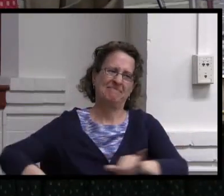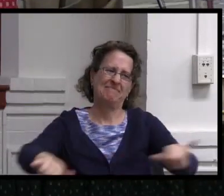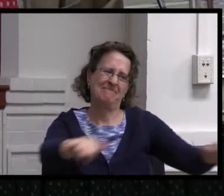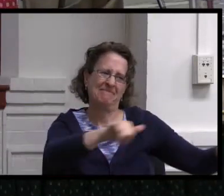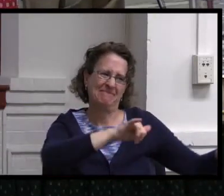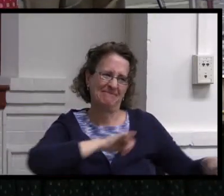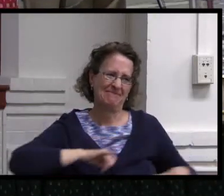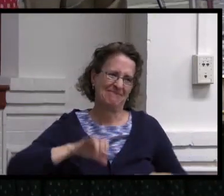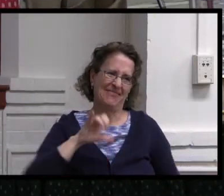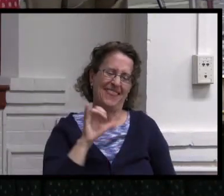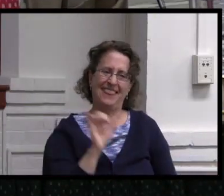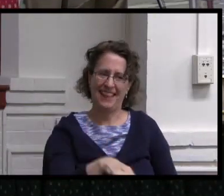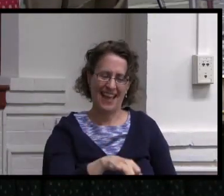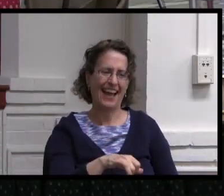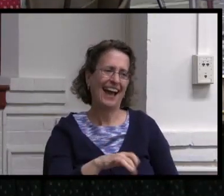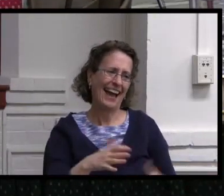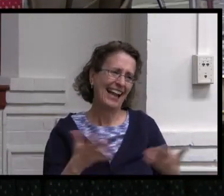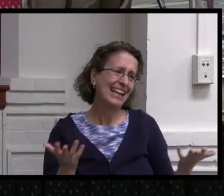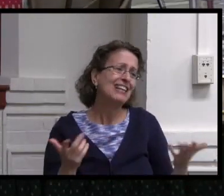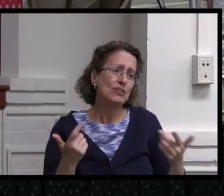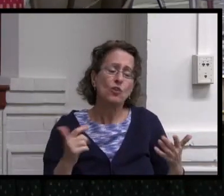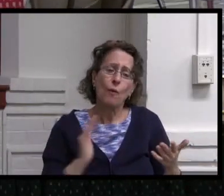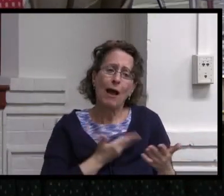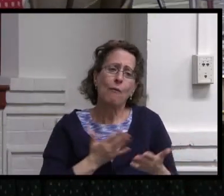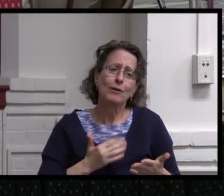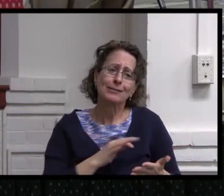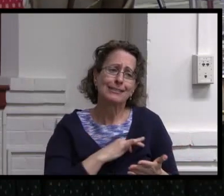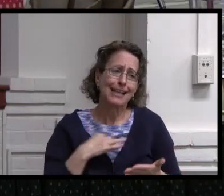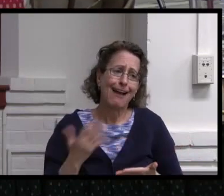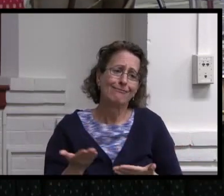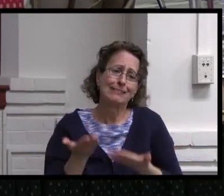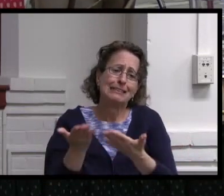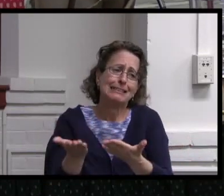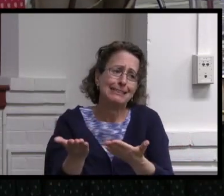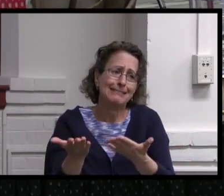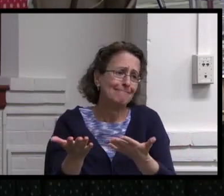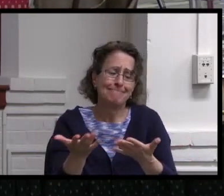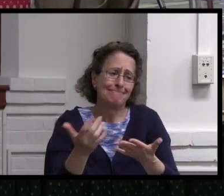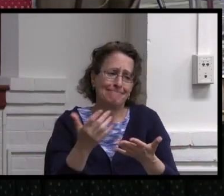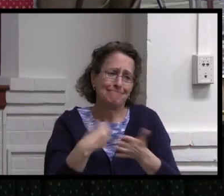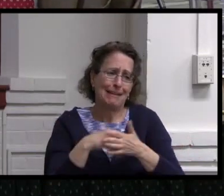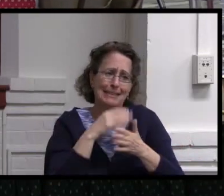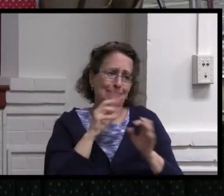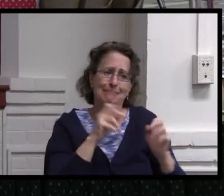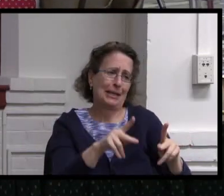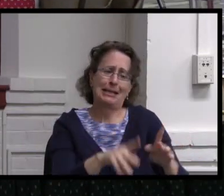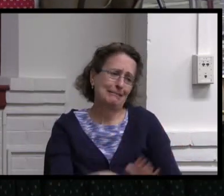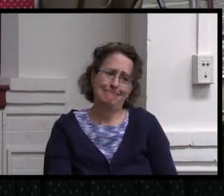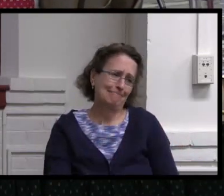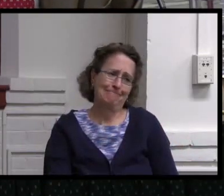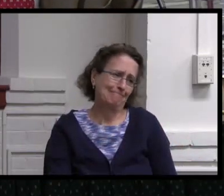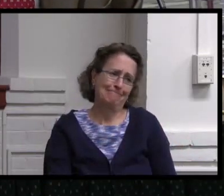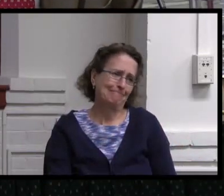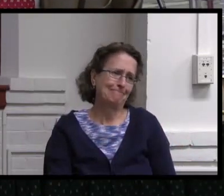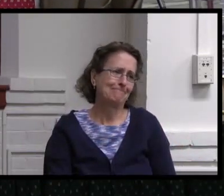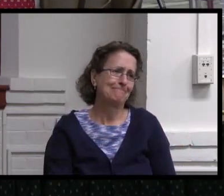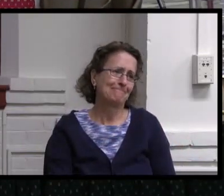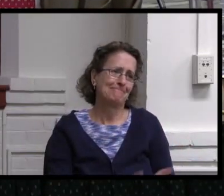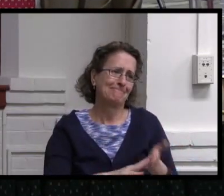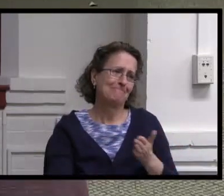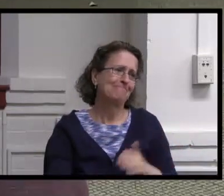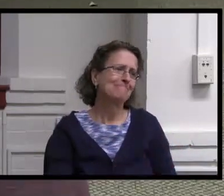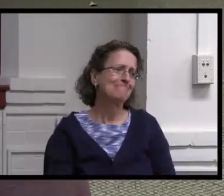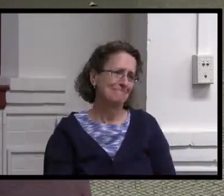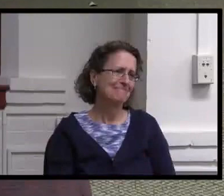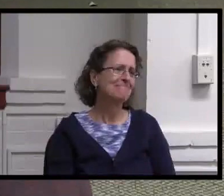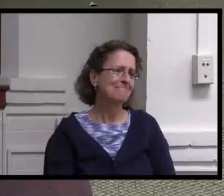customers equally, our staff recommendation would be that you not refund the late fees. Yeah. Right. Thank you. I